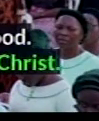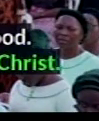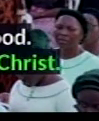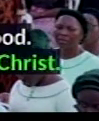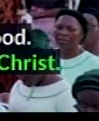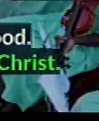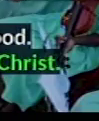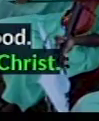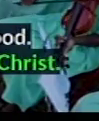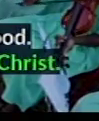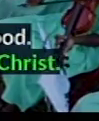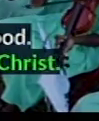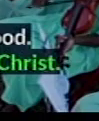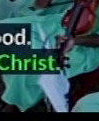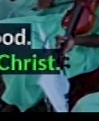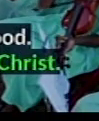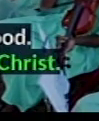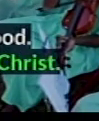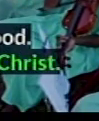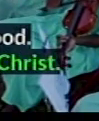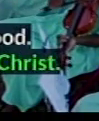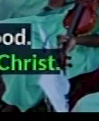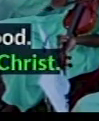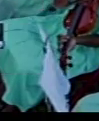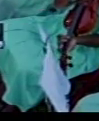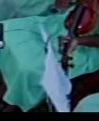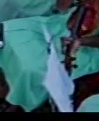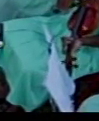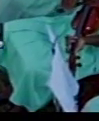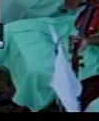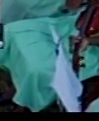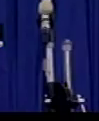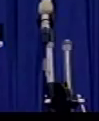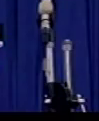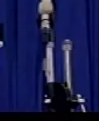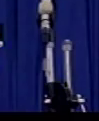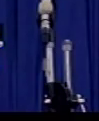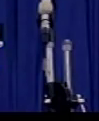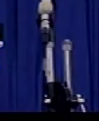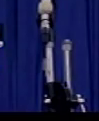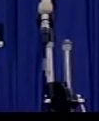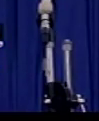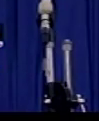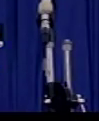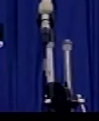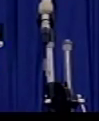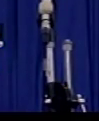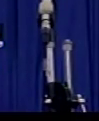Jesus' blood. Though they